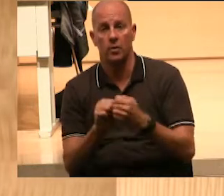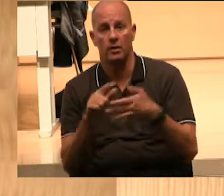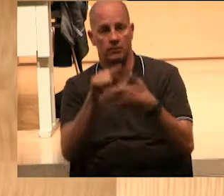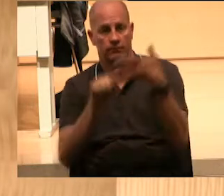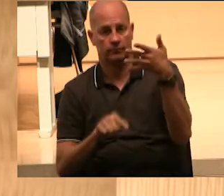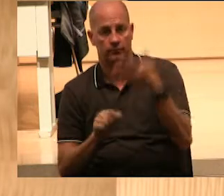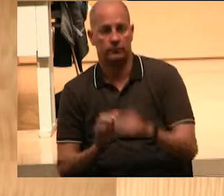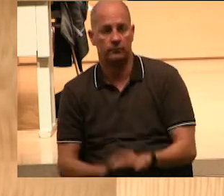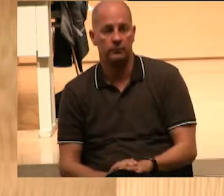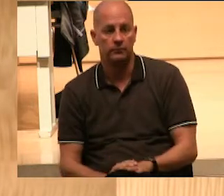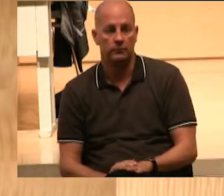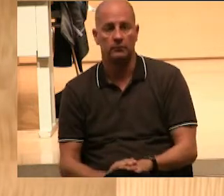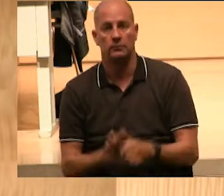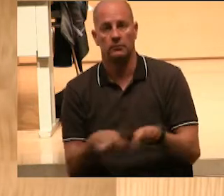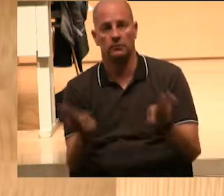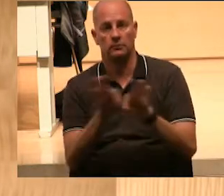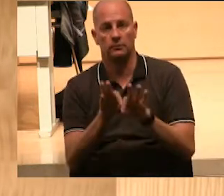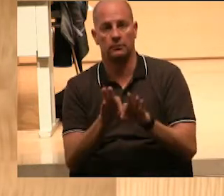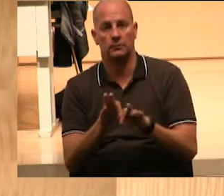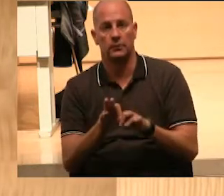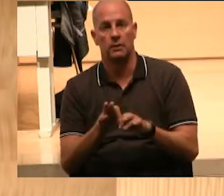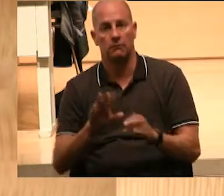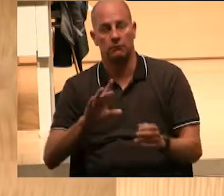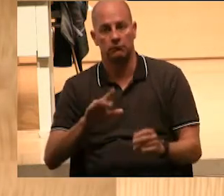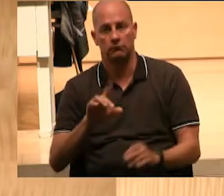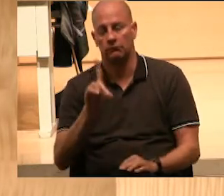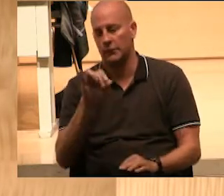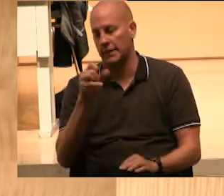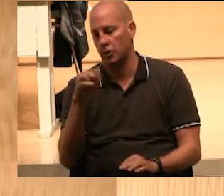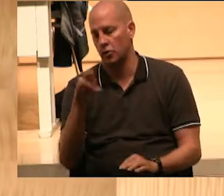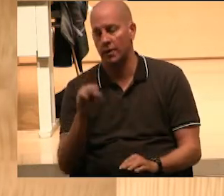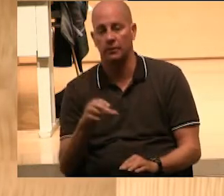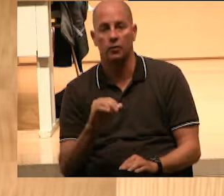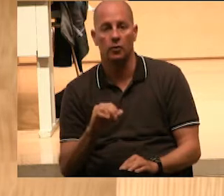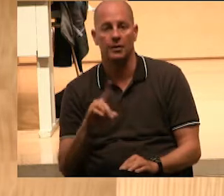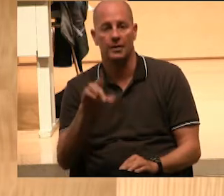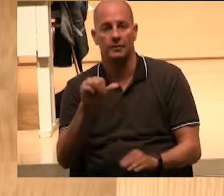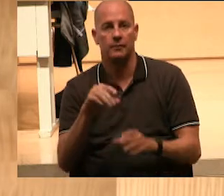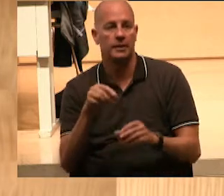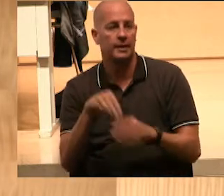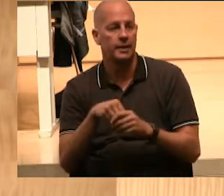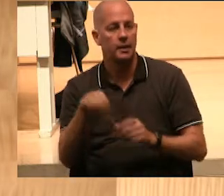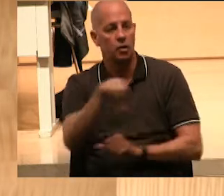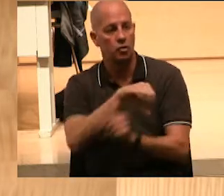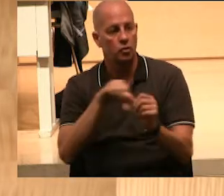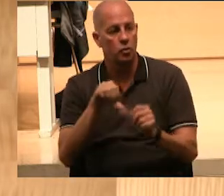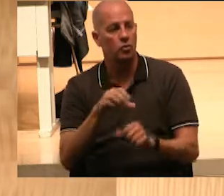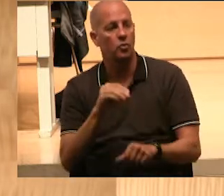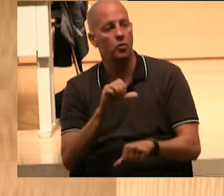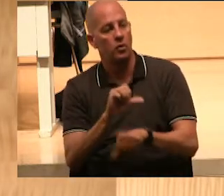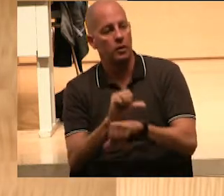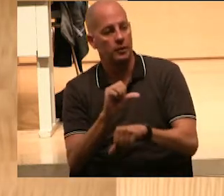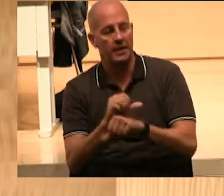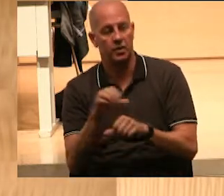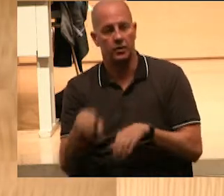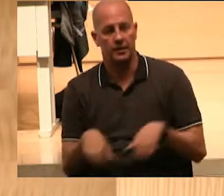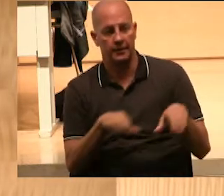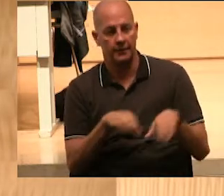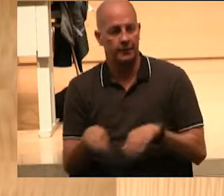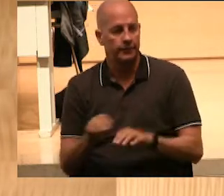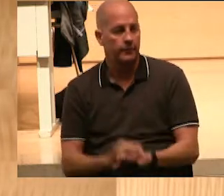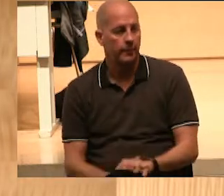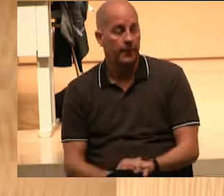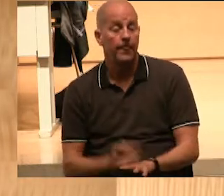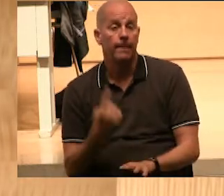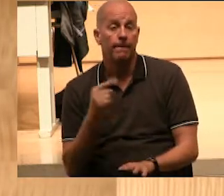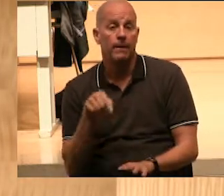following: either significant distress or a disability in social, occupational, or other important activities. And this is